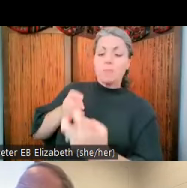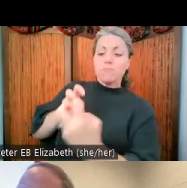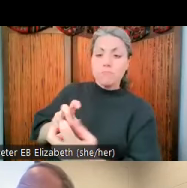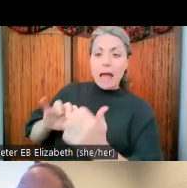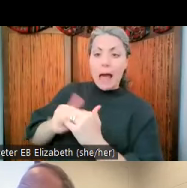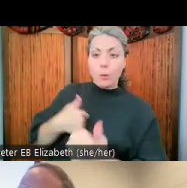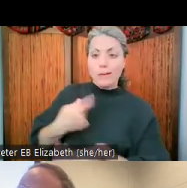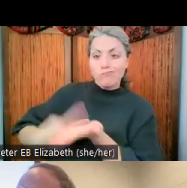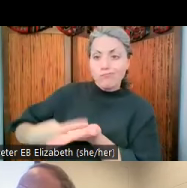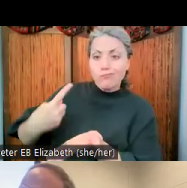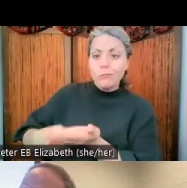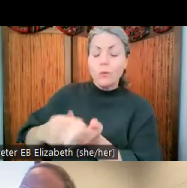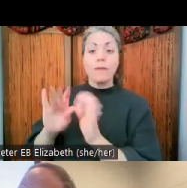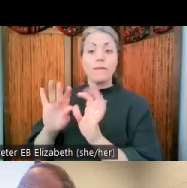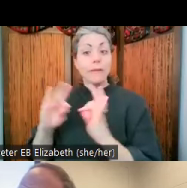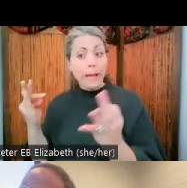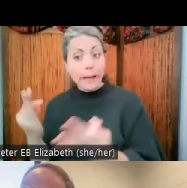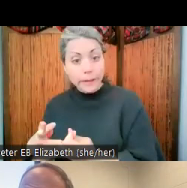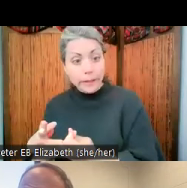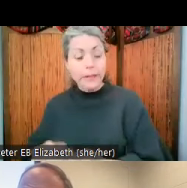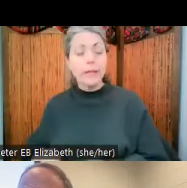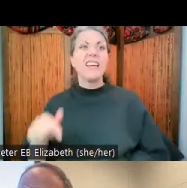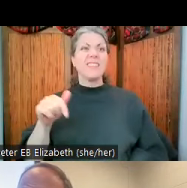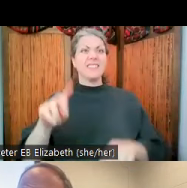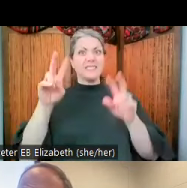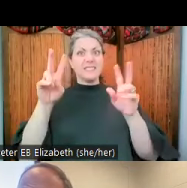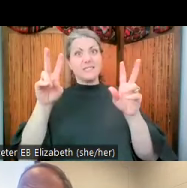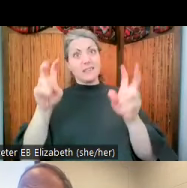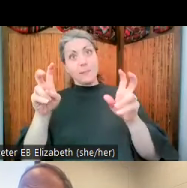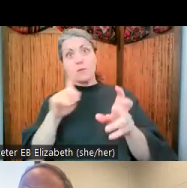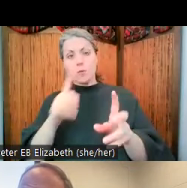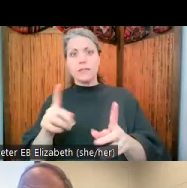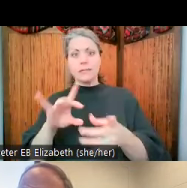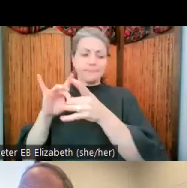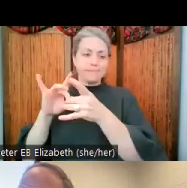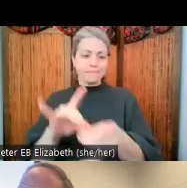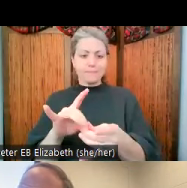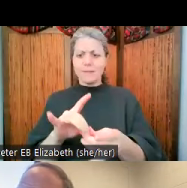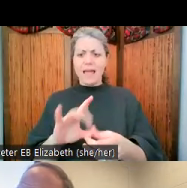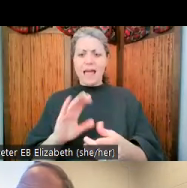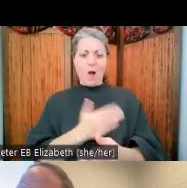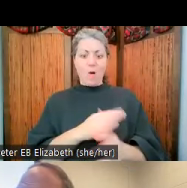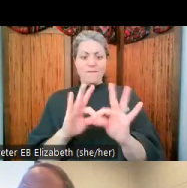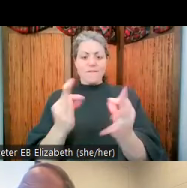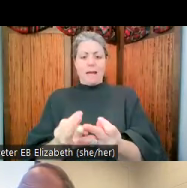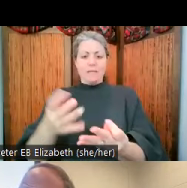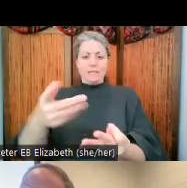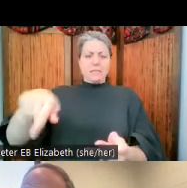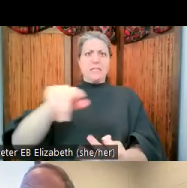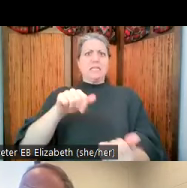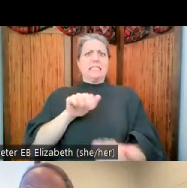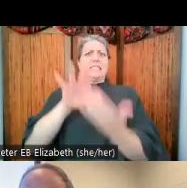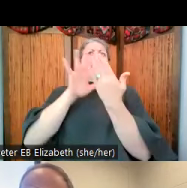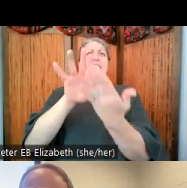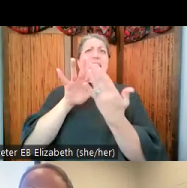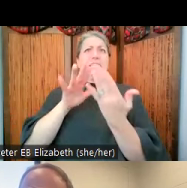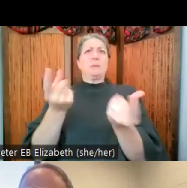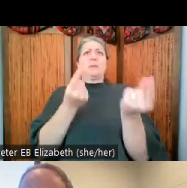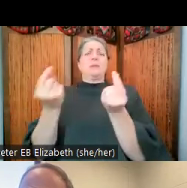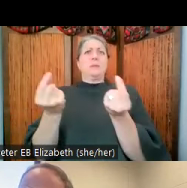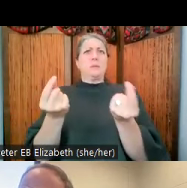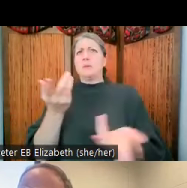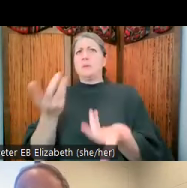that really orbit around struggles that our families come to face regarding obtaining medically